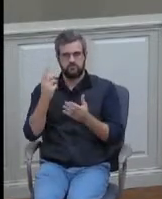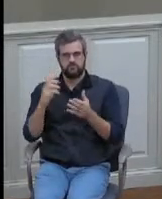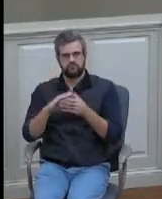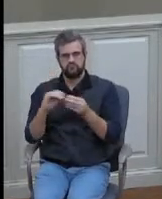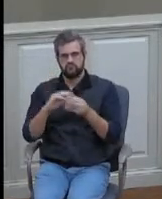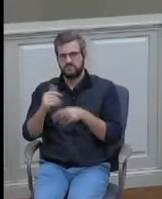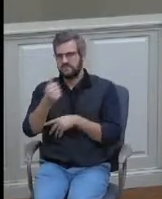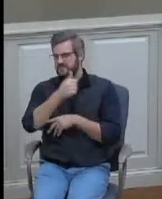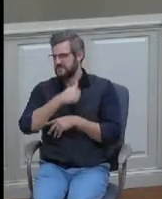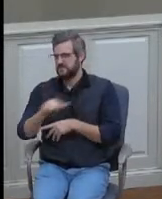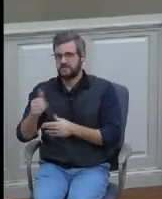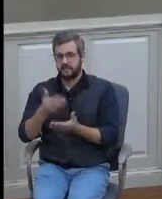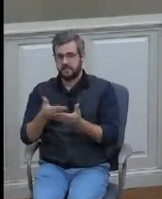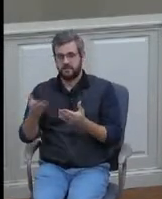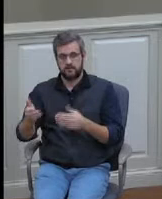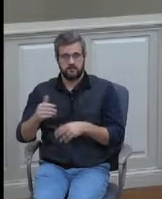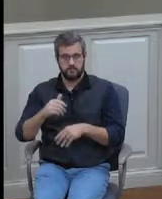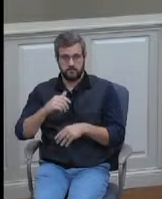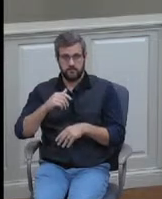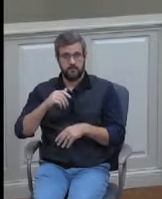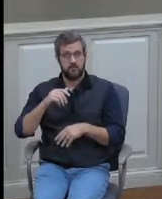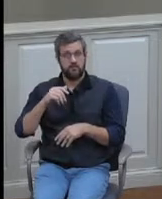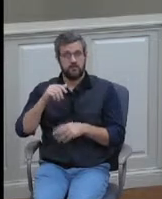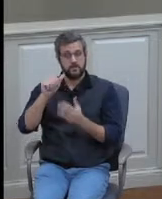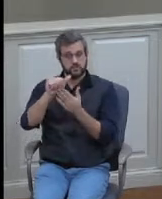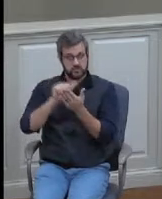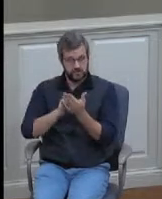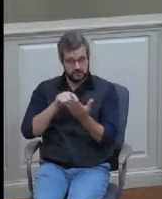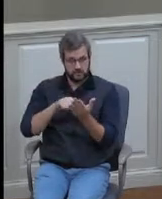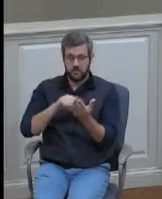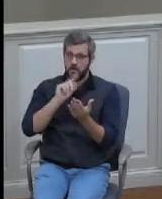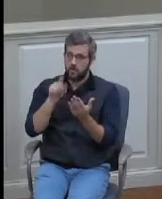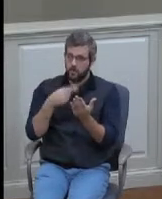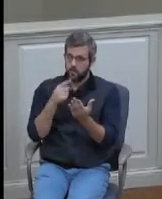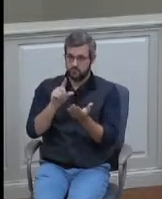Address any agenda items and agenda items only.